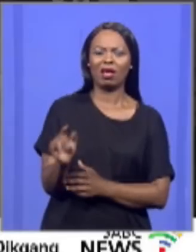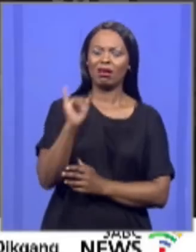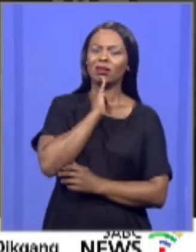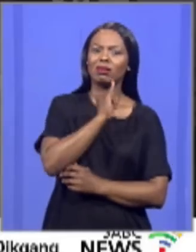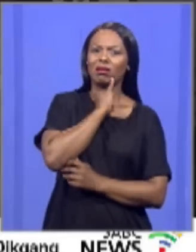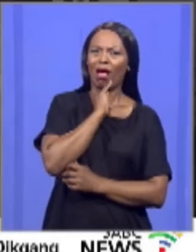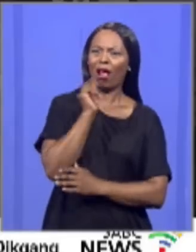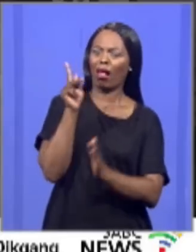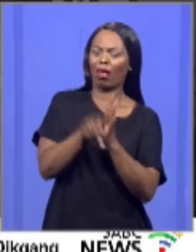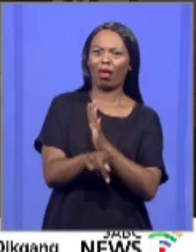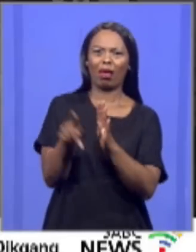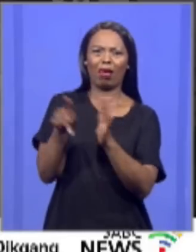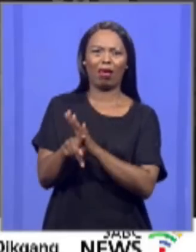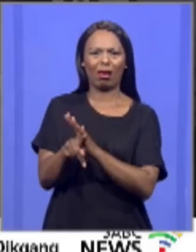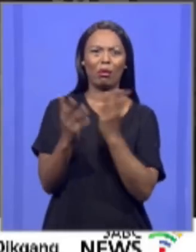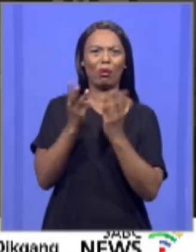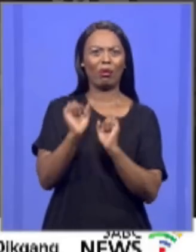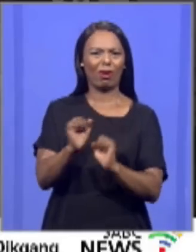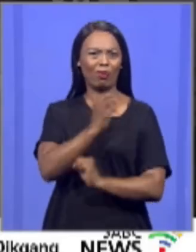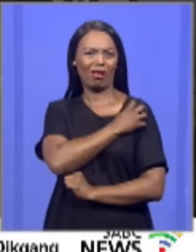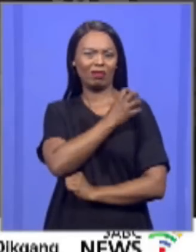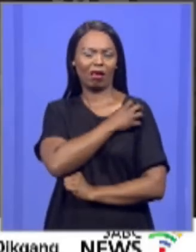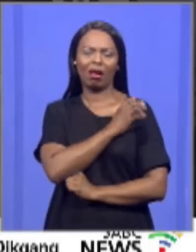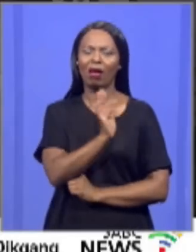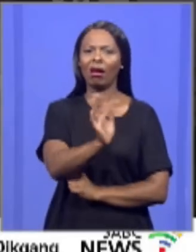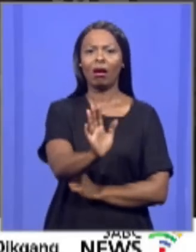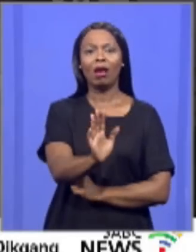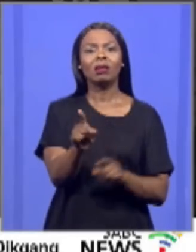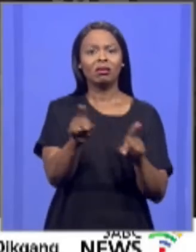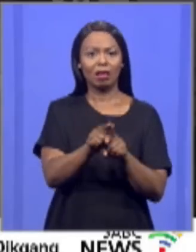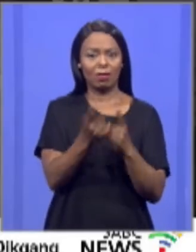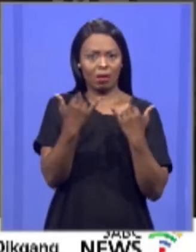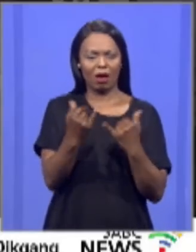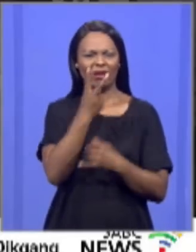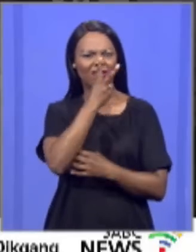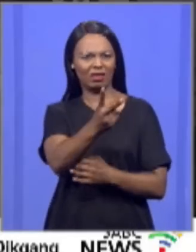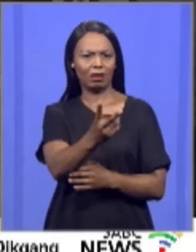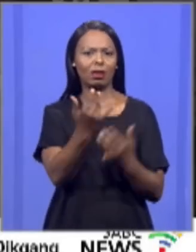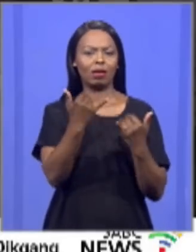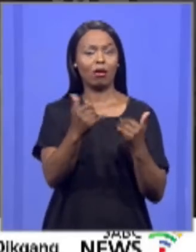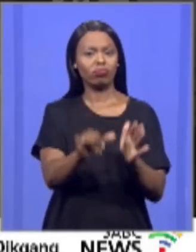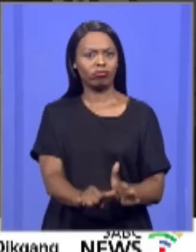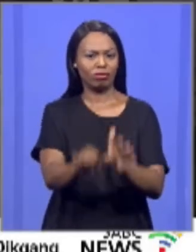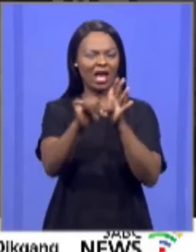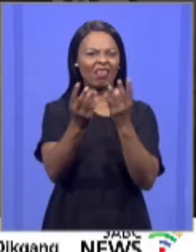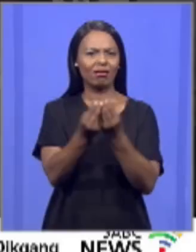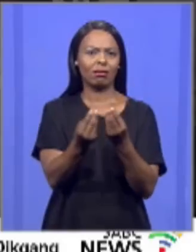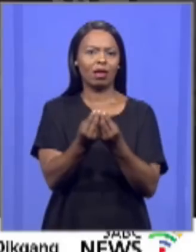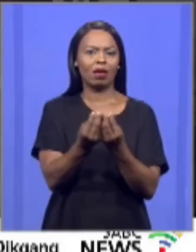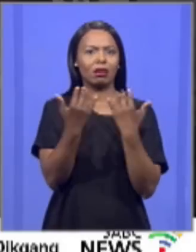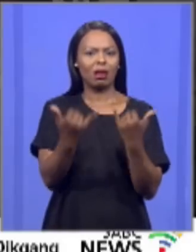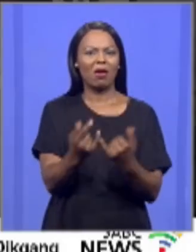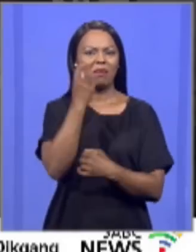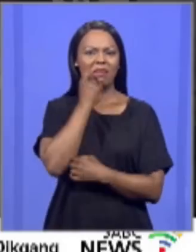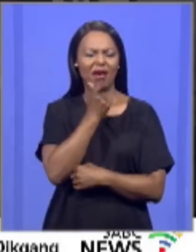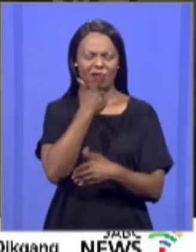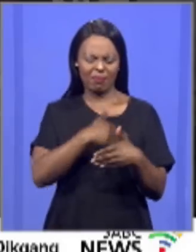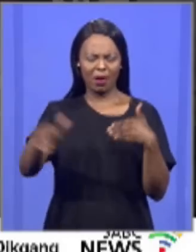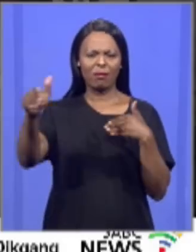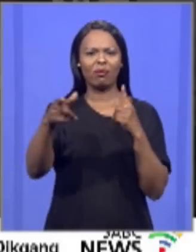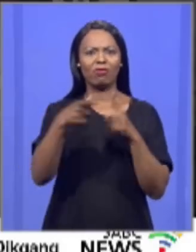Israel e tlhaselang Palestina ka teng. Jang ke bona ebile e le kgato e siameng gore monna yo a ba tsamaile